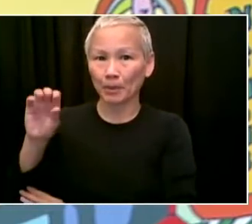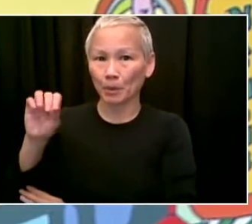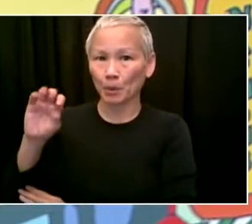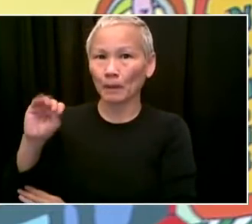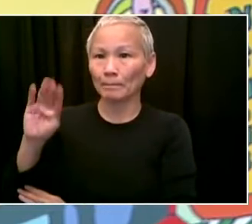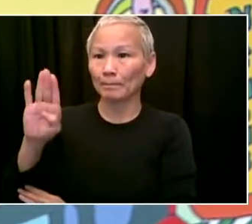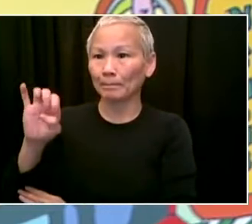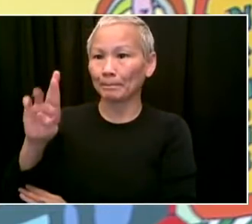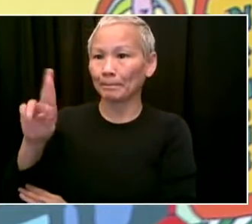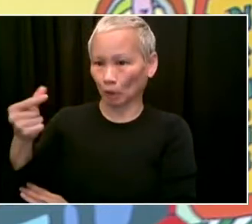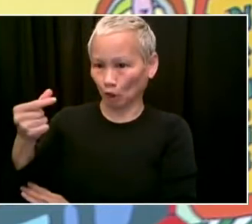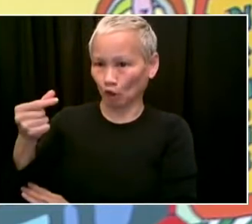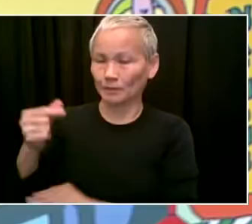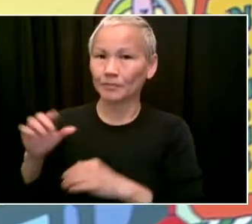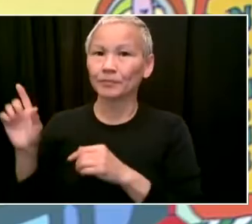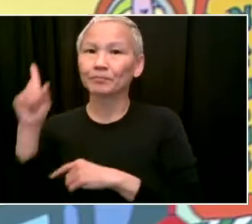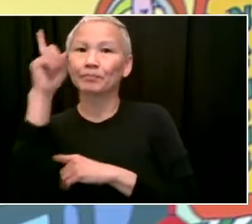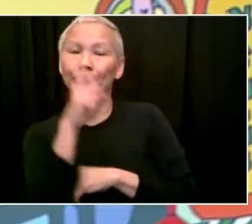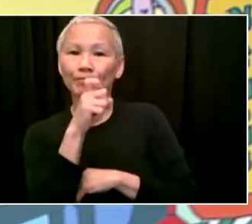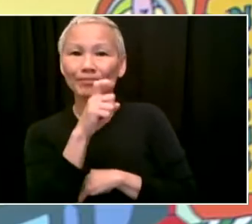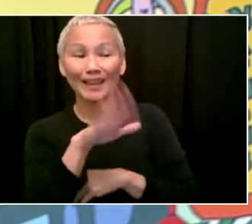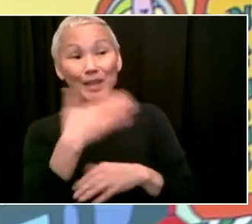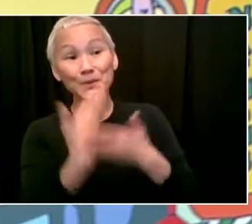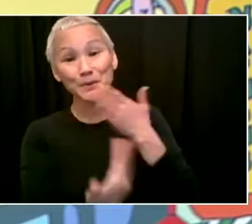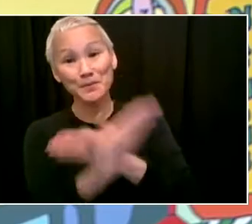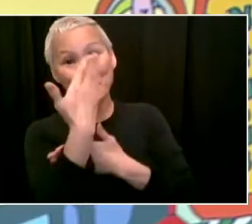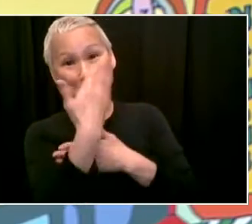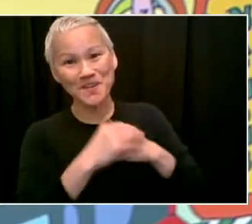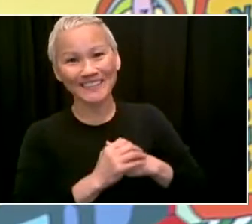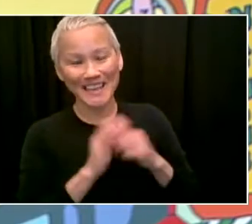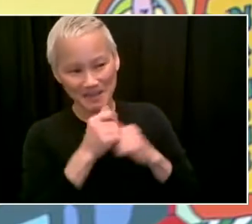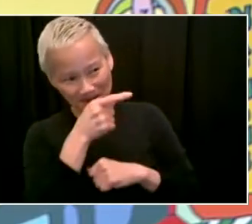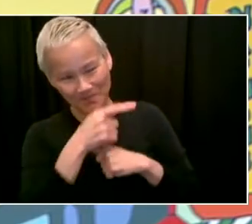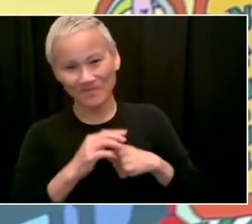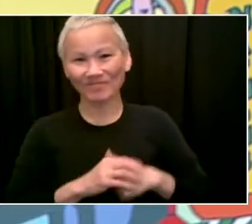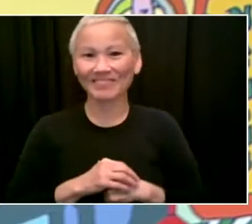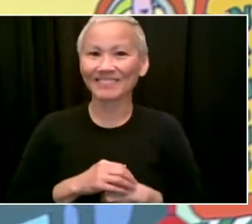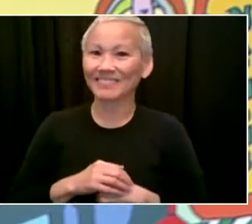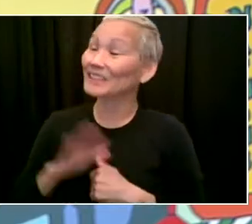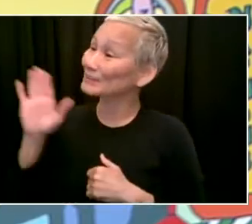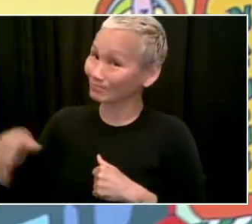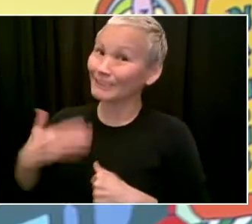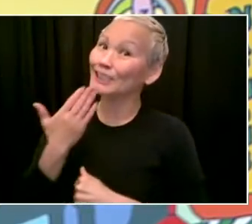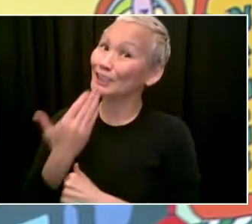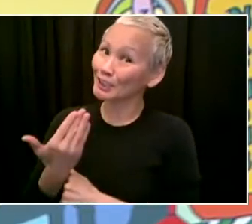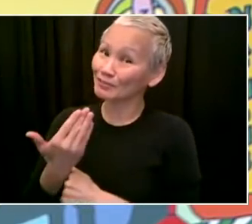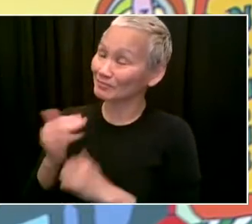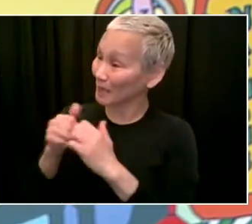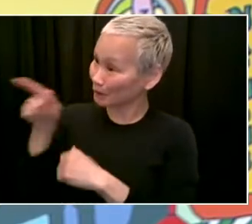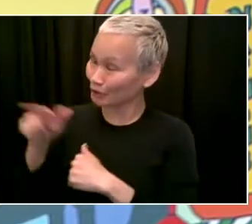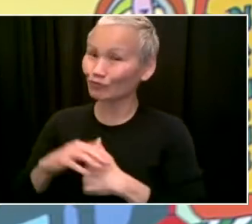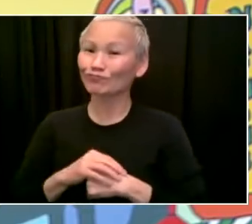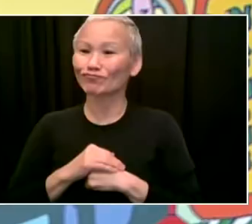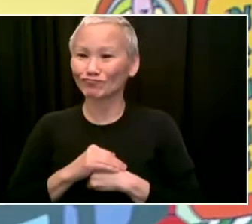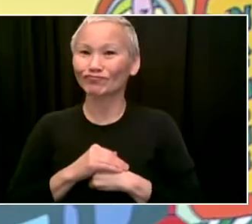I'm doing well. I wanted to ask you some questions about the debate. It's been pretty much